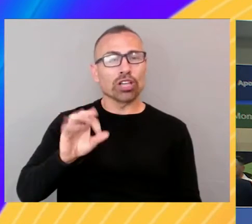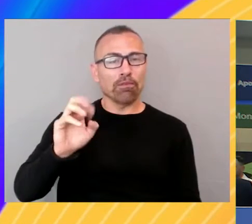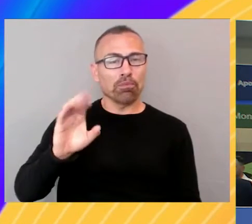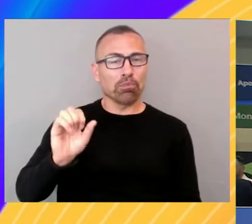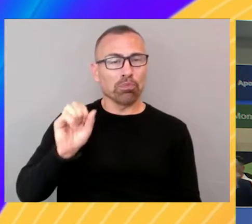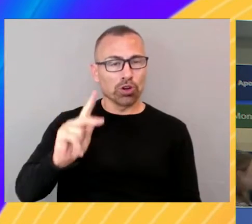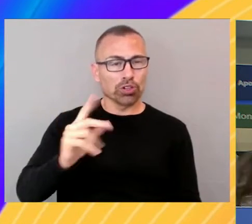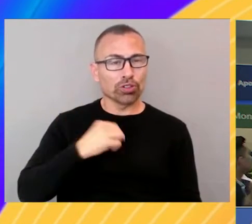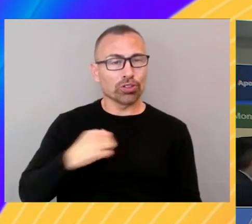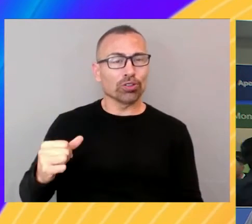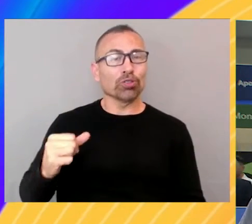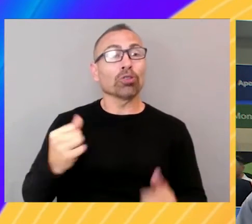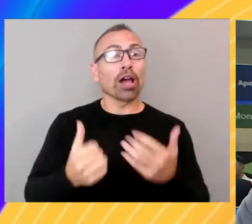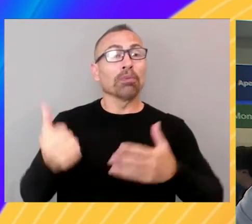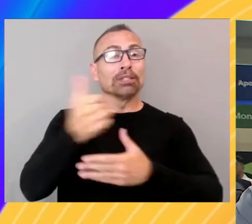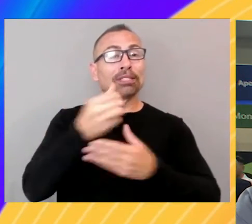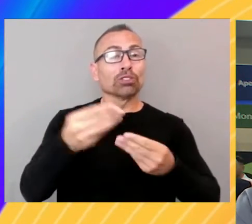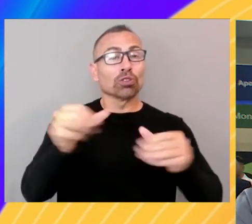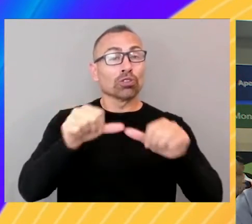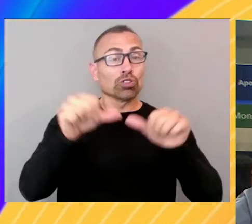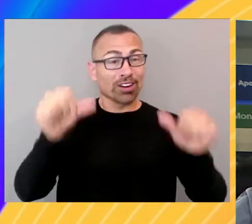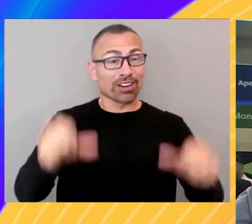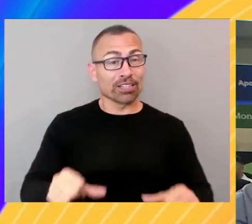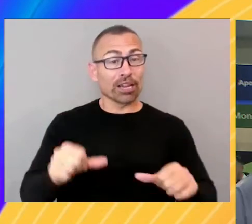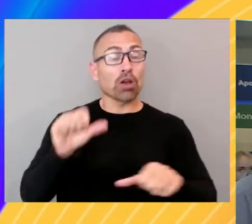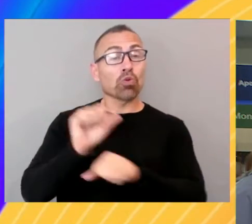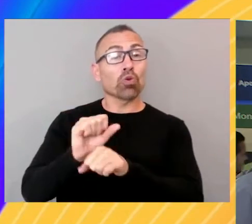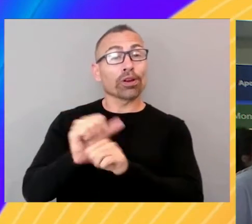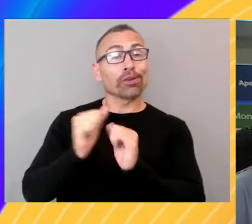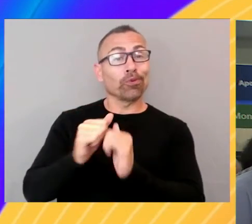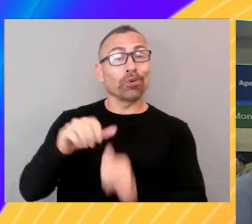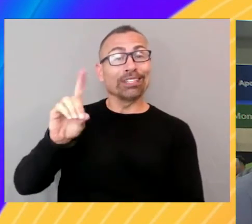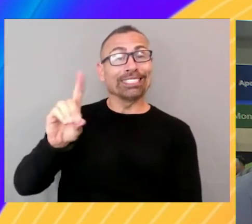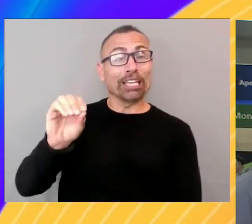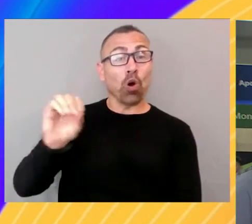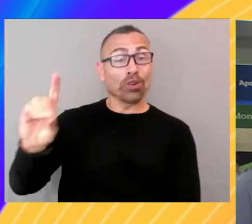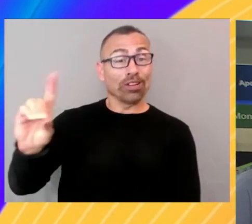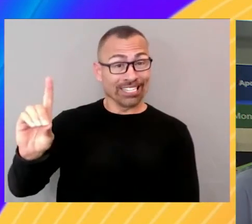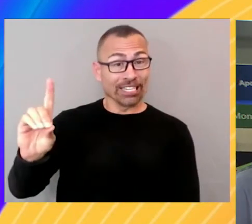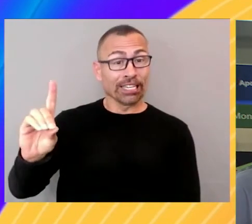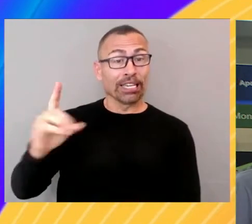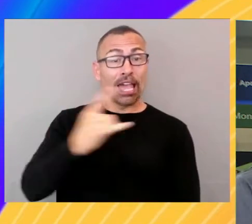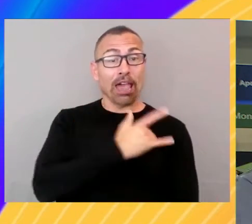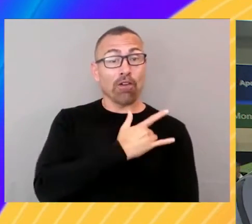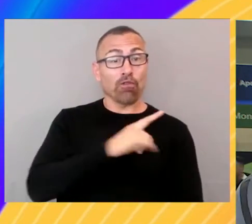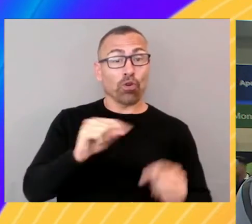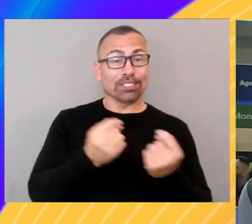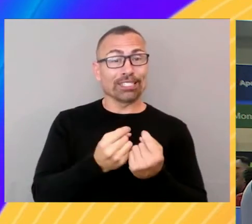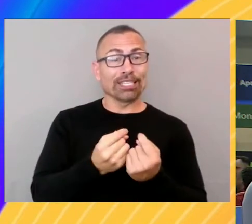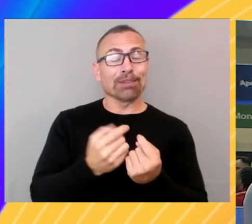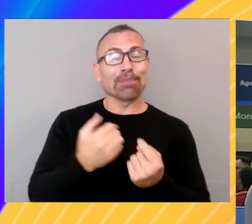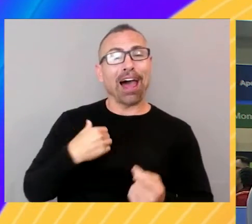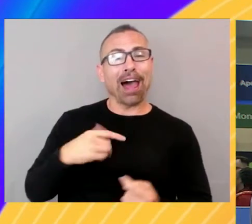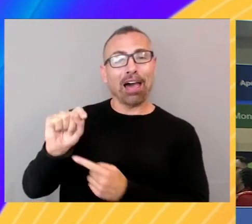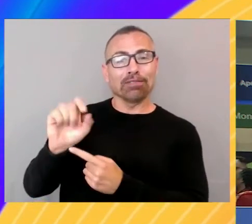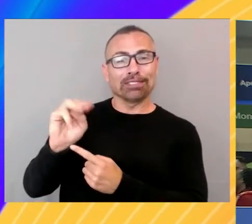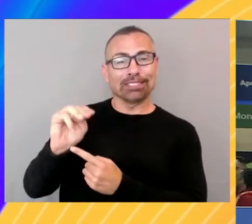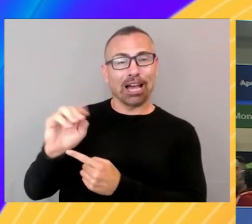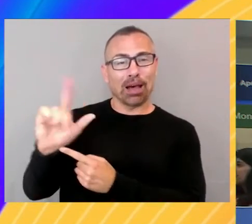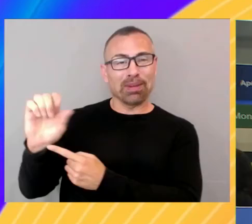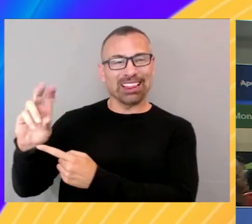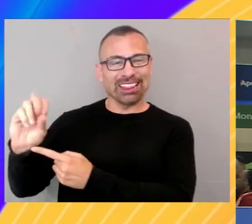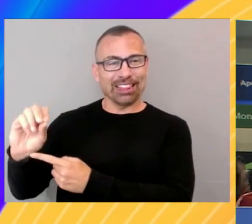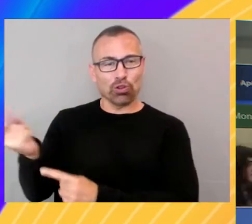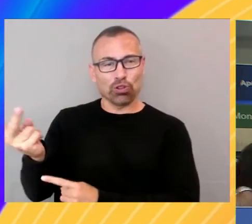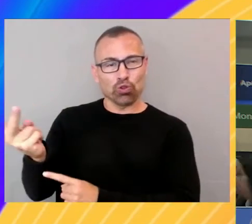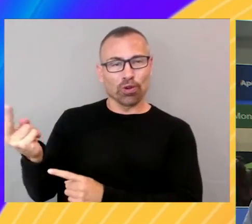Air Force team, and I am joined here by Tom and Leo. So one of you go first, introduce yourself,